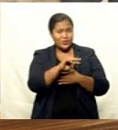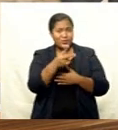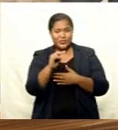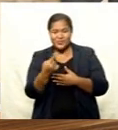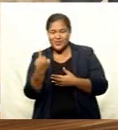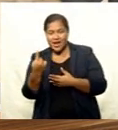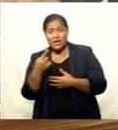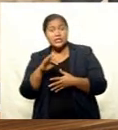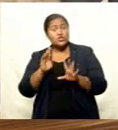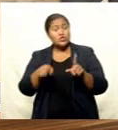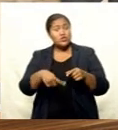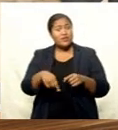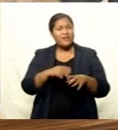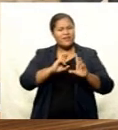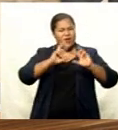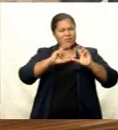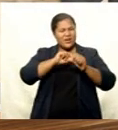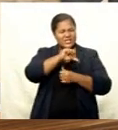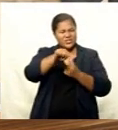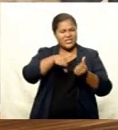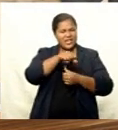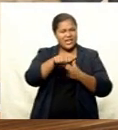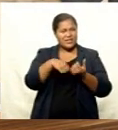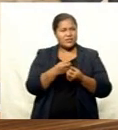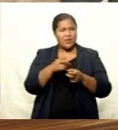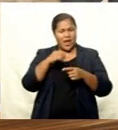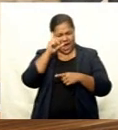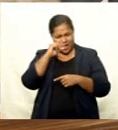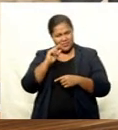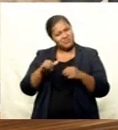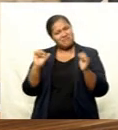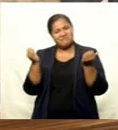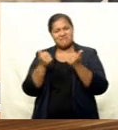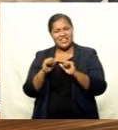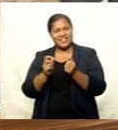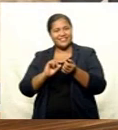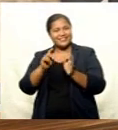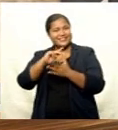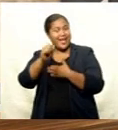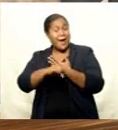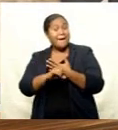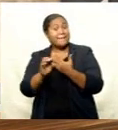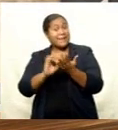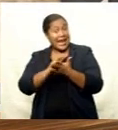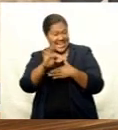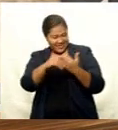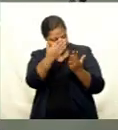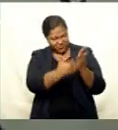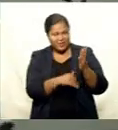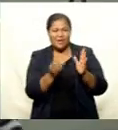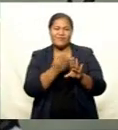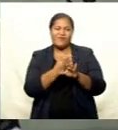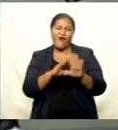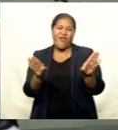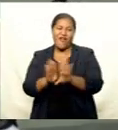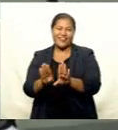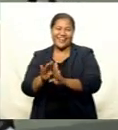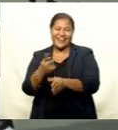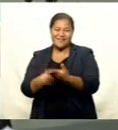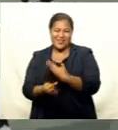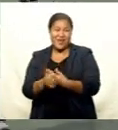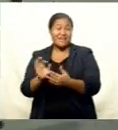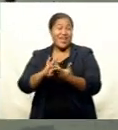Volleyball Association are glad they were able to complete their season before the lockdown kicked into effect. They are now hoping their